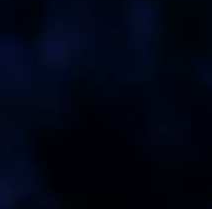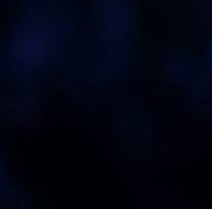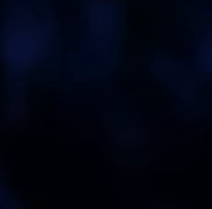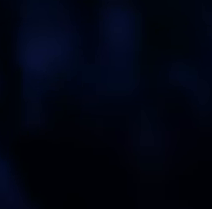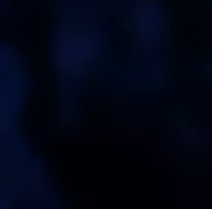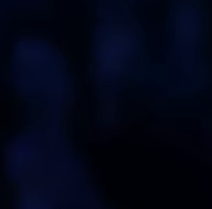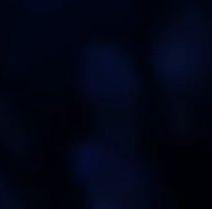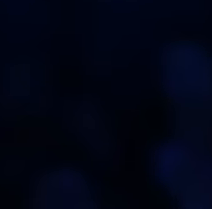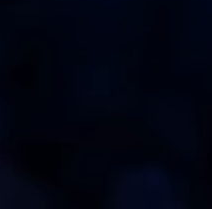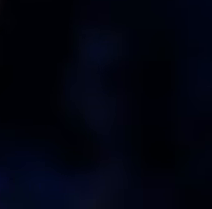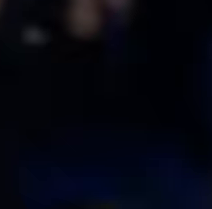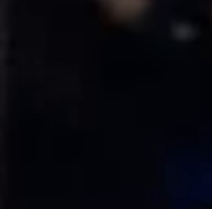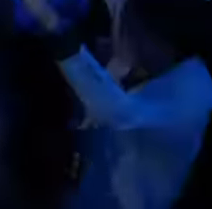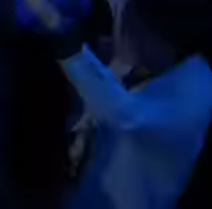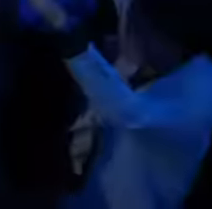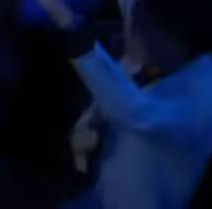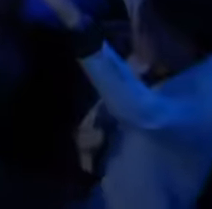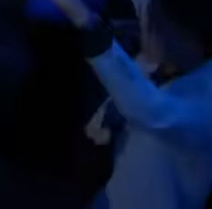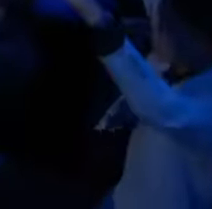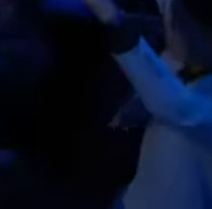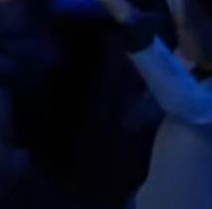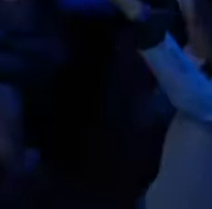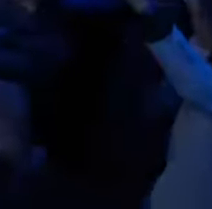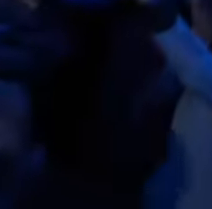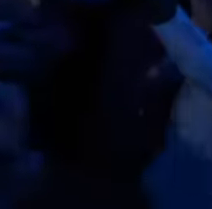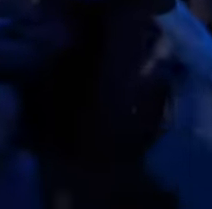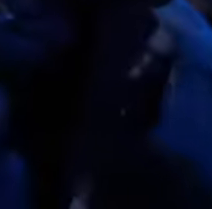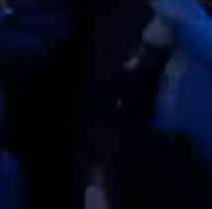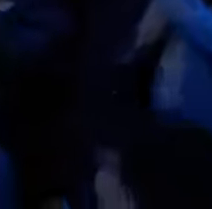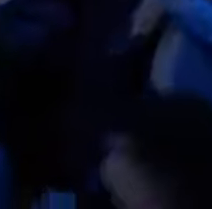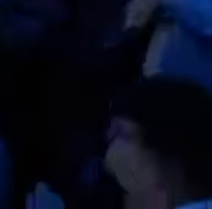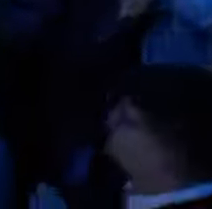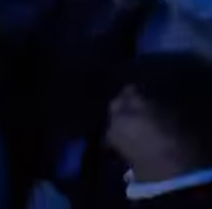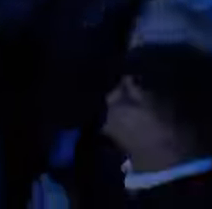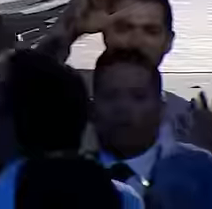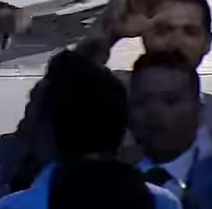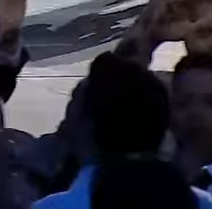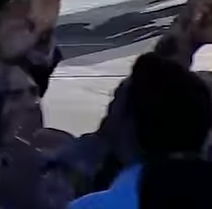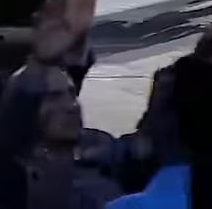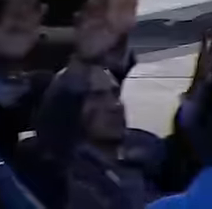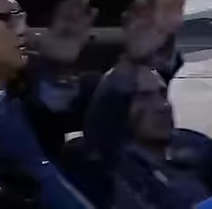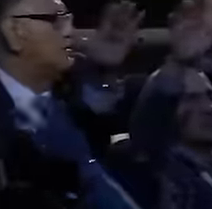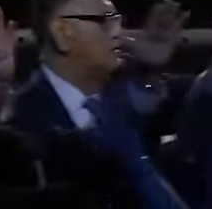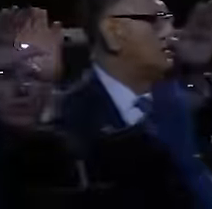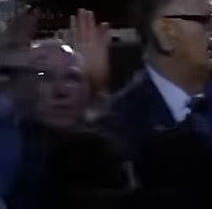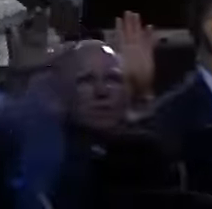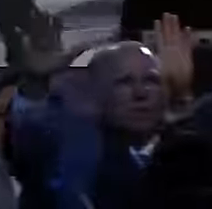y autoridad. Divine order has been placed.